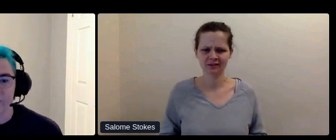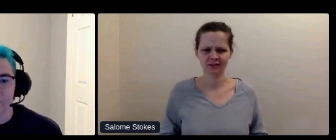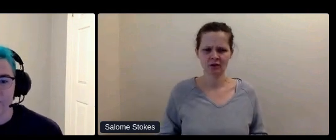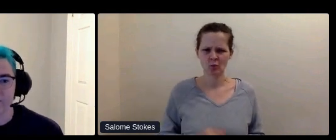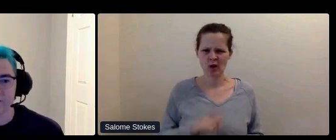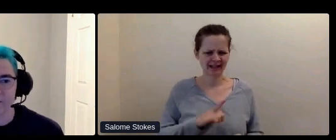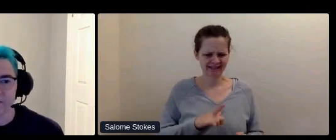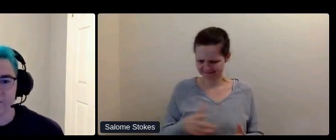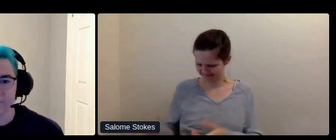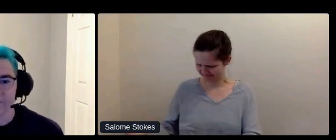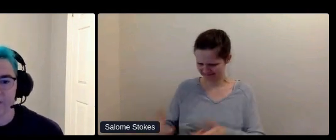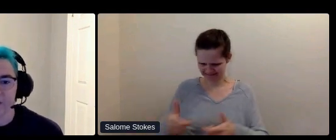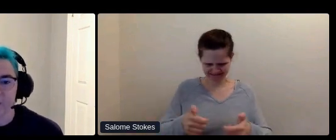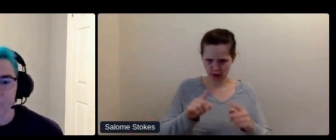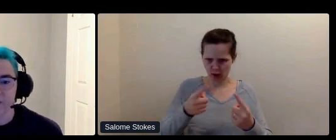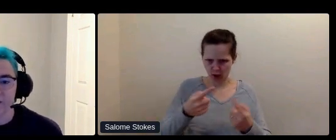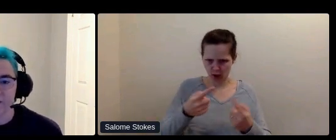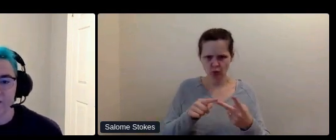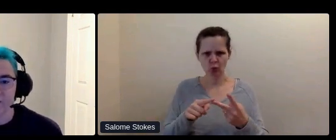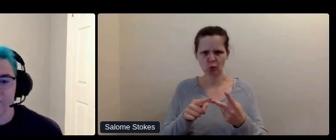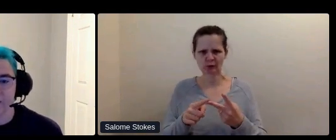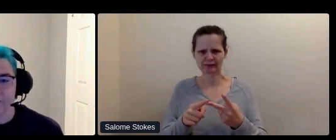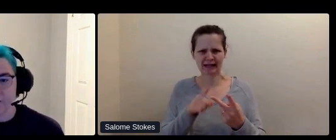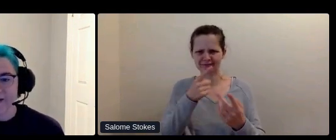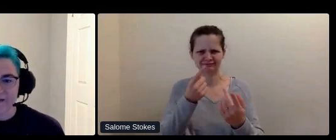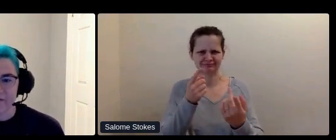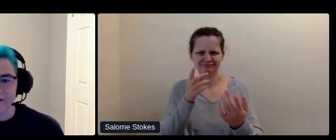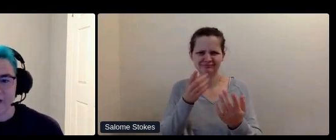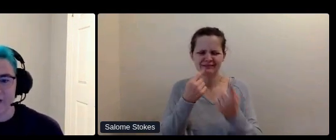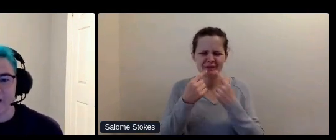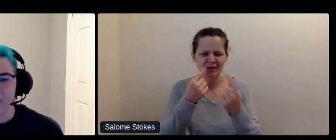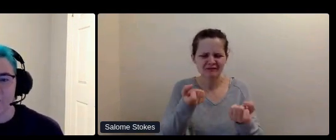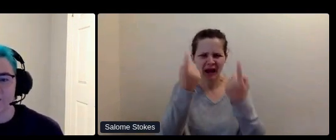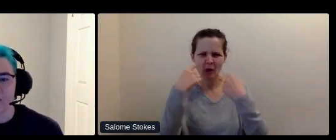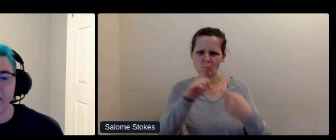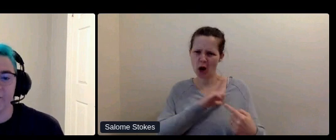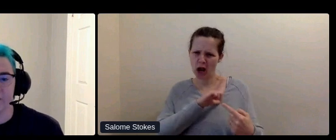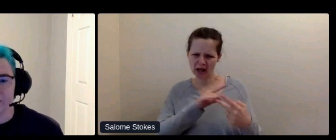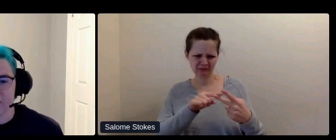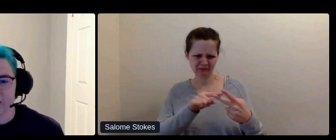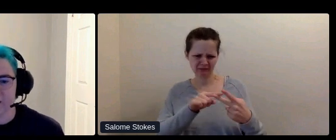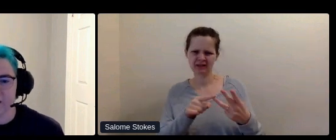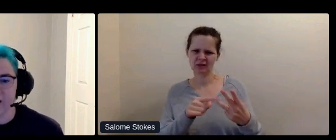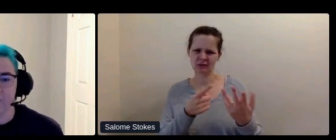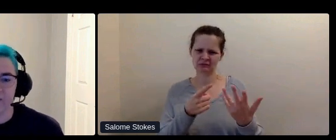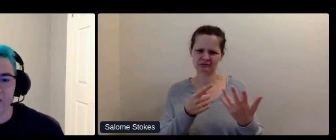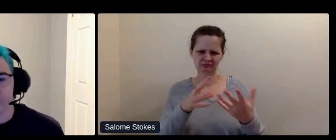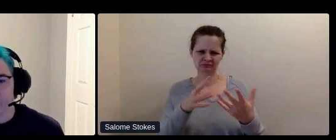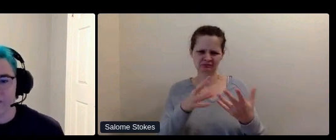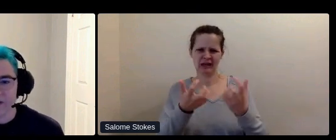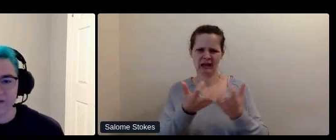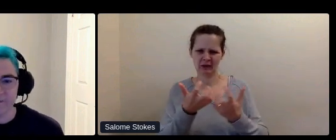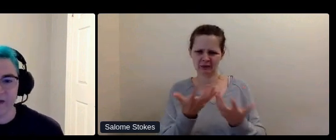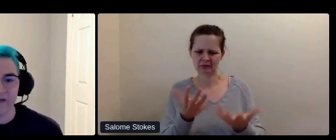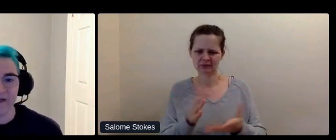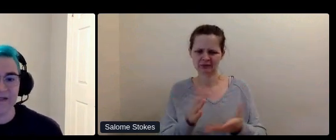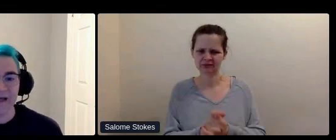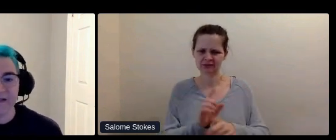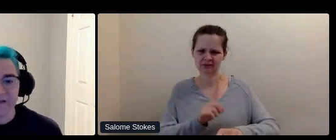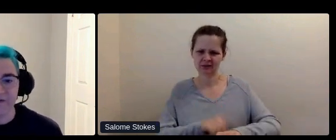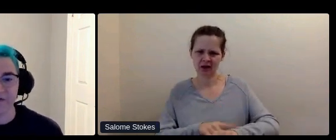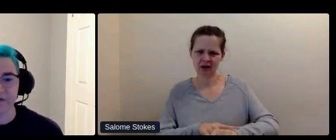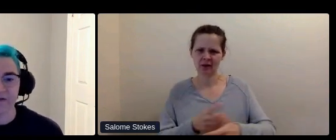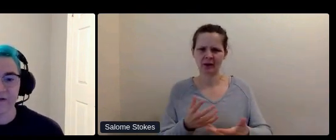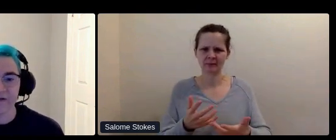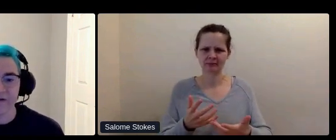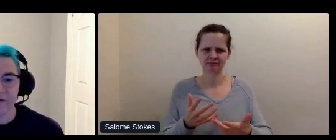those big rocks in first. We then start to look at the complexity of the design. How much time should this take? How much effort will be needed to make and maintain